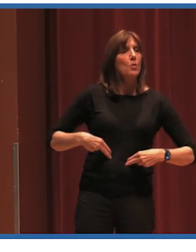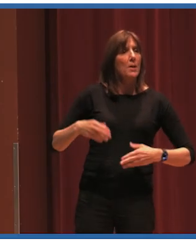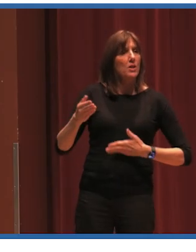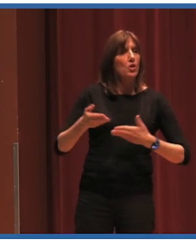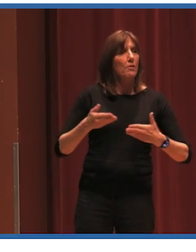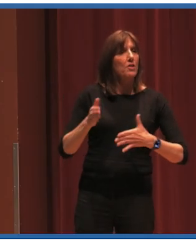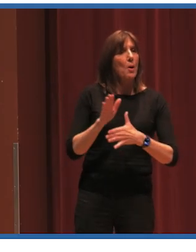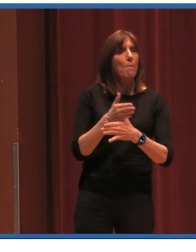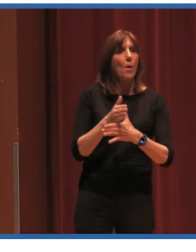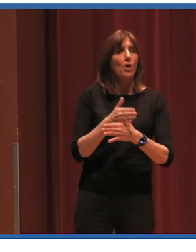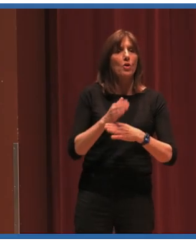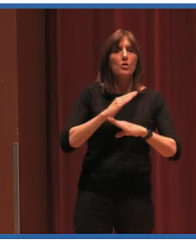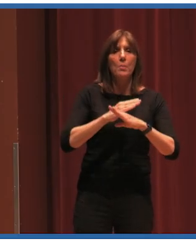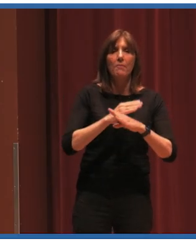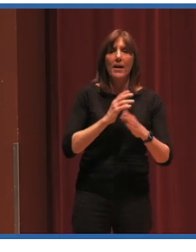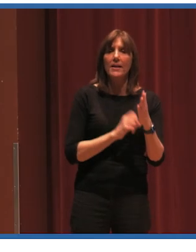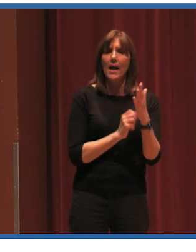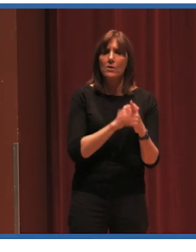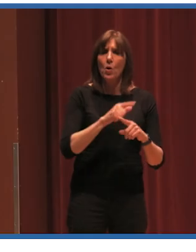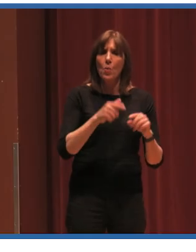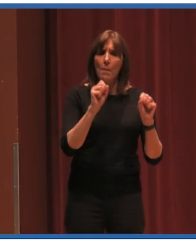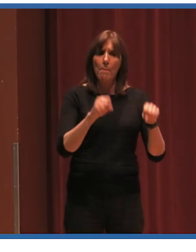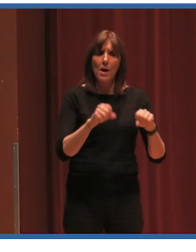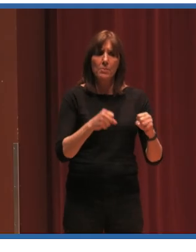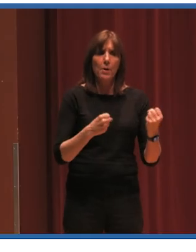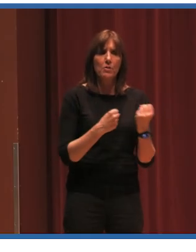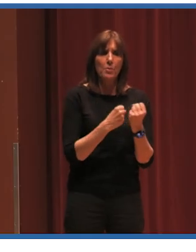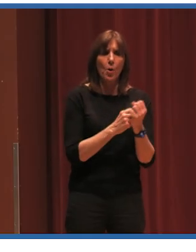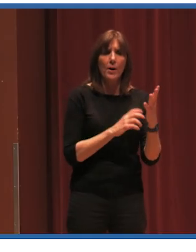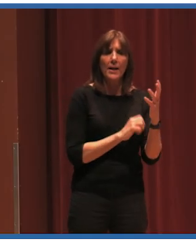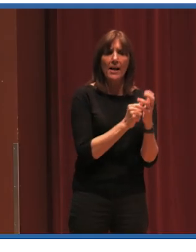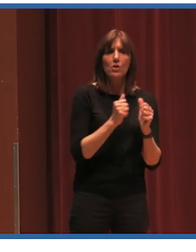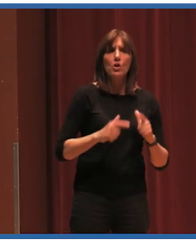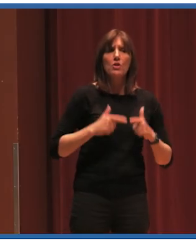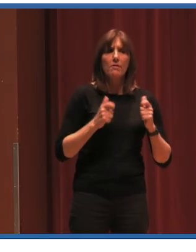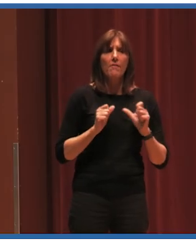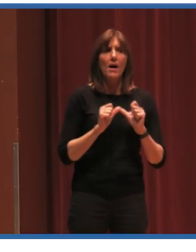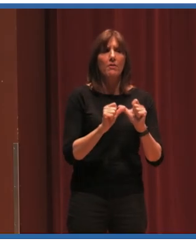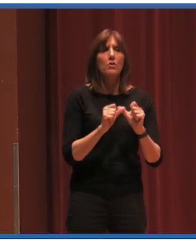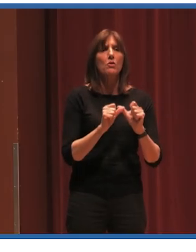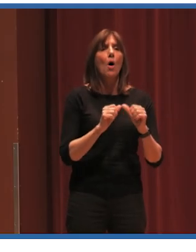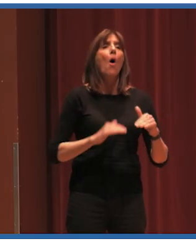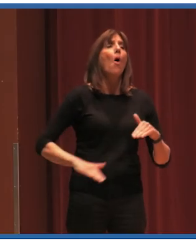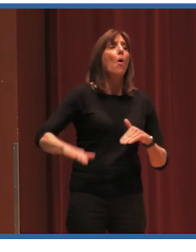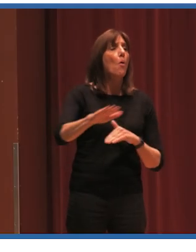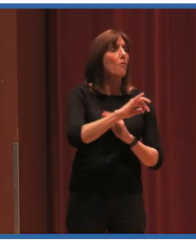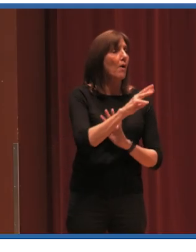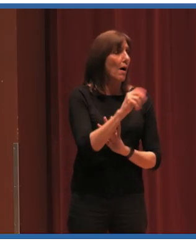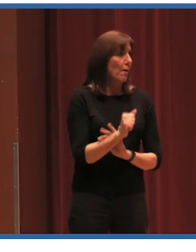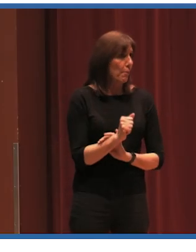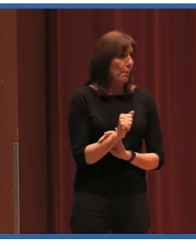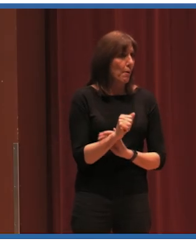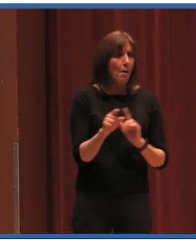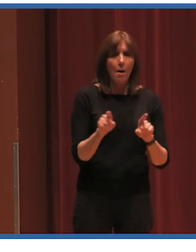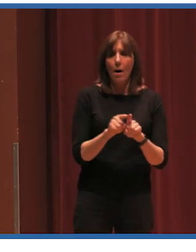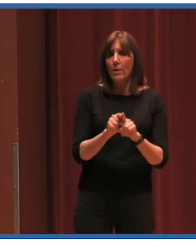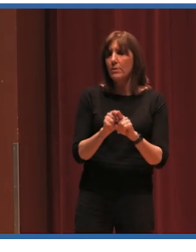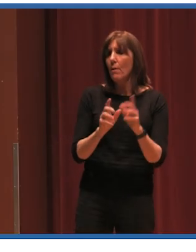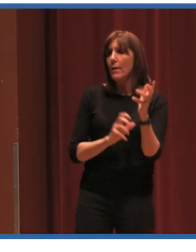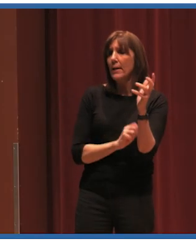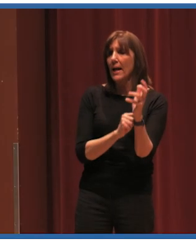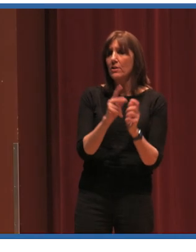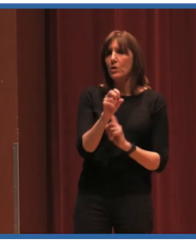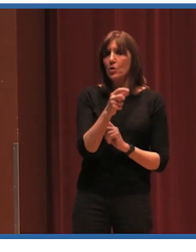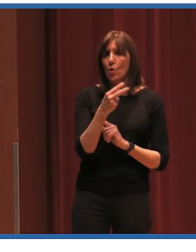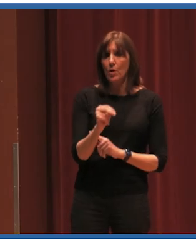partners to prevent cancer whenever possible and support cancer survivors across Iowa. There's also the Iowa Cancer Consortium, which is